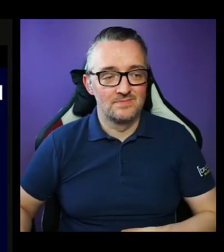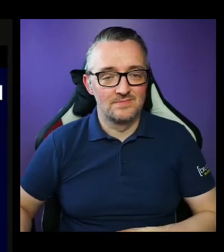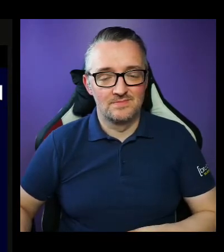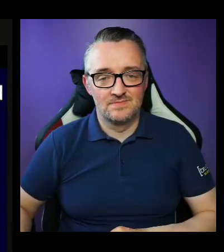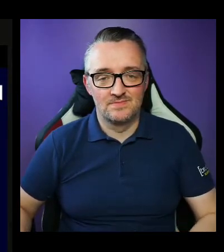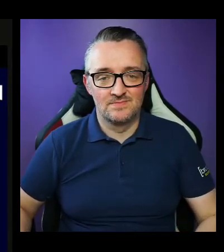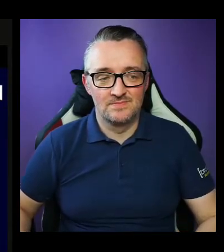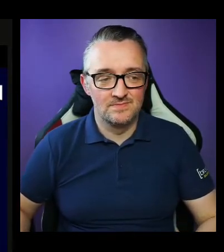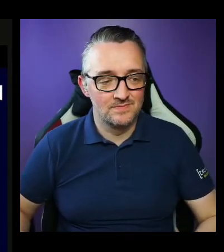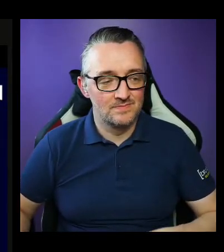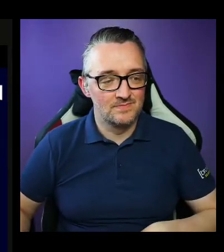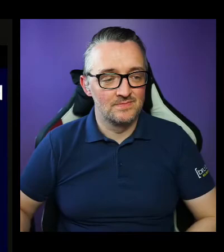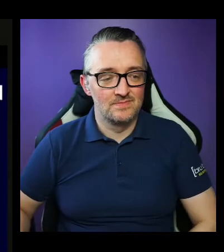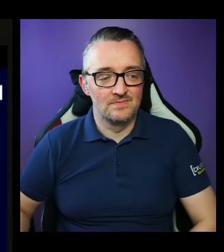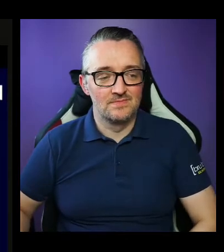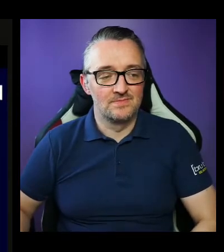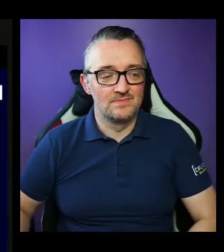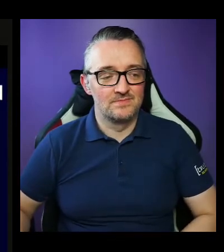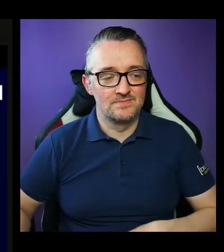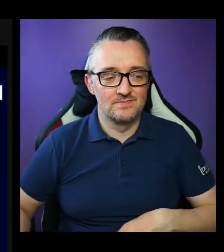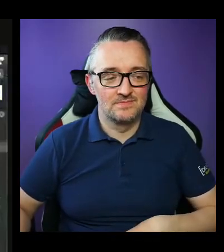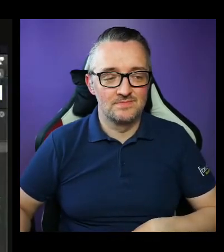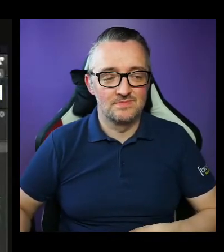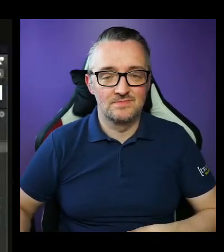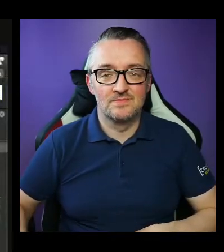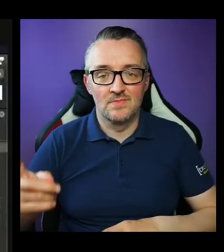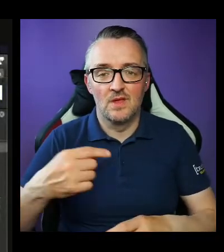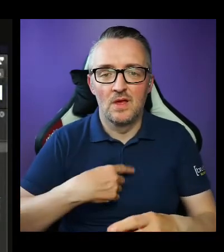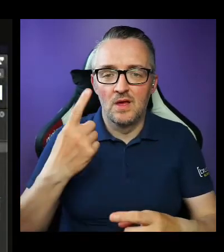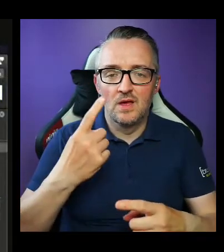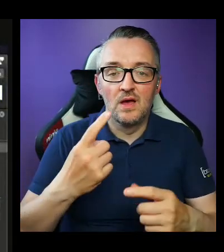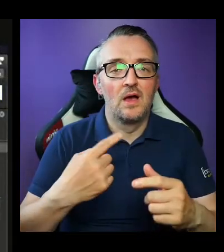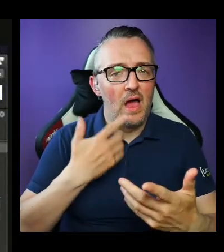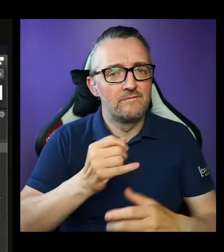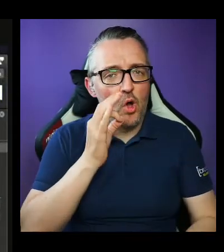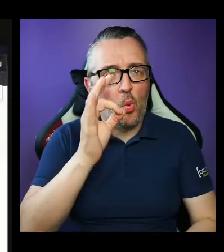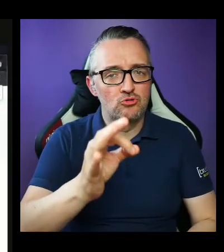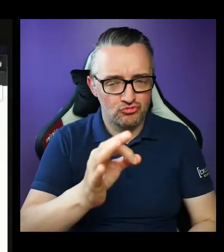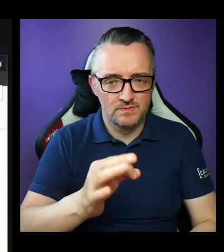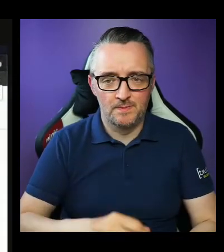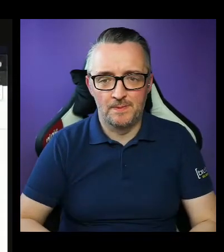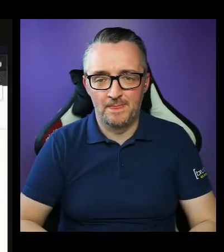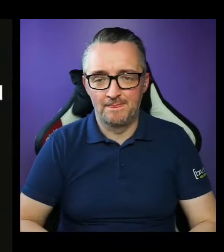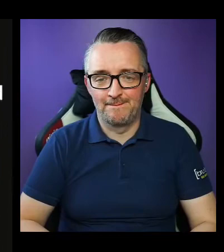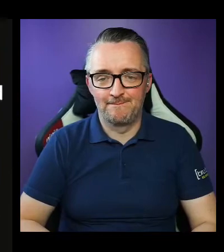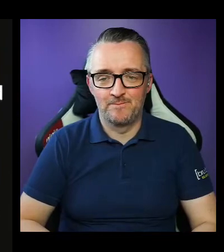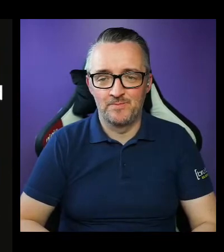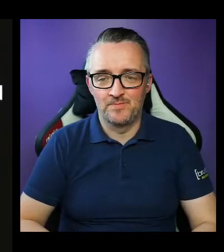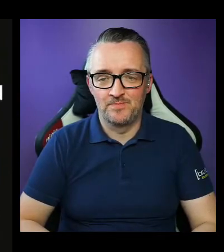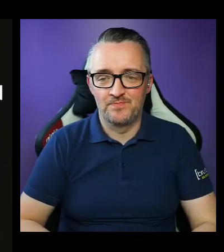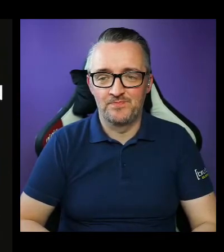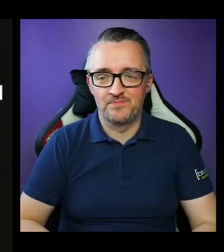So, hey, so I had a question for you, Angela, actually. Let me